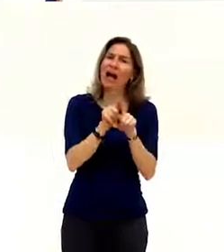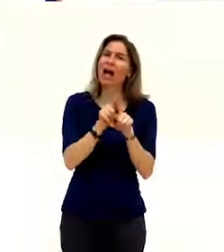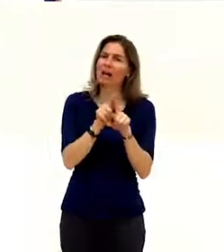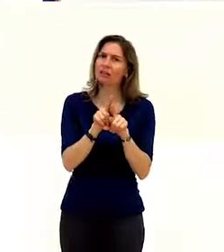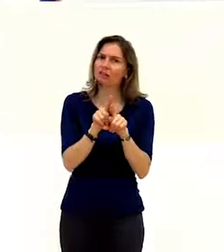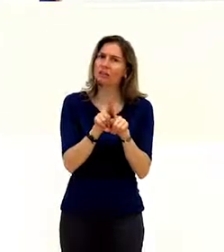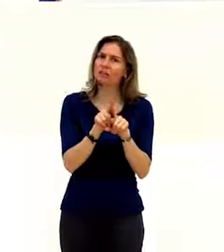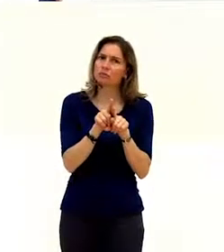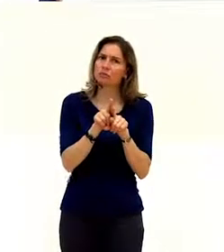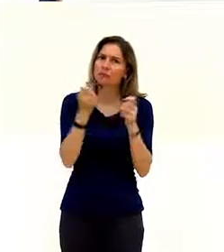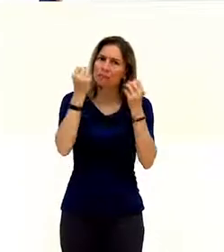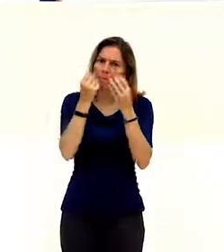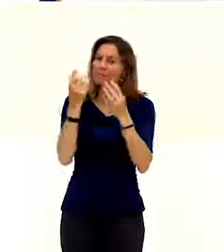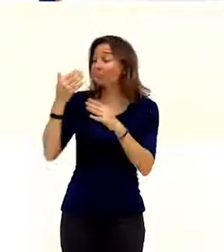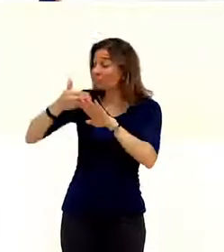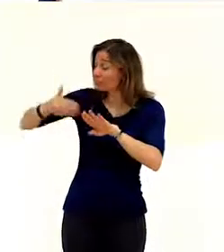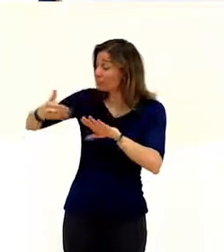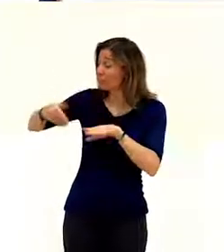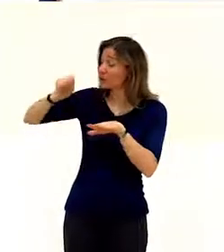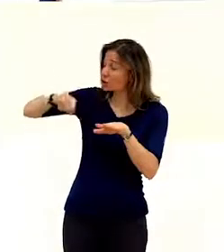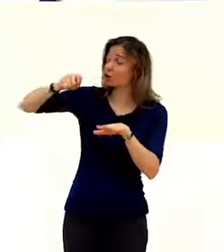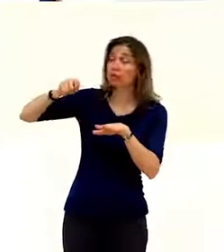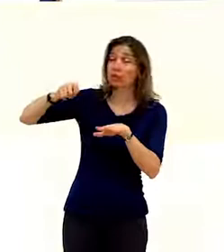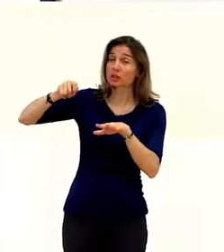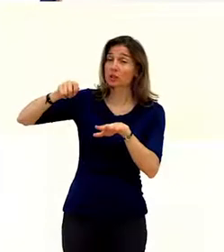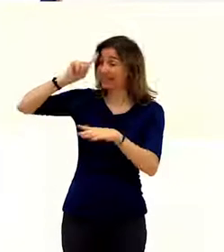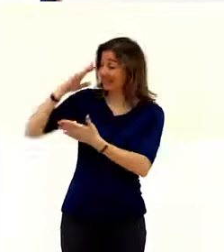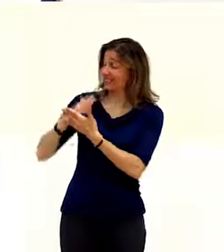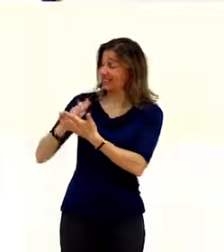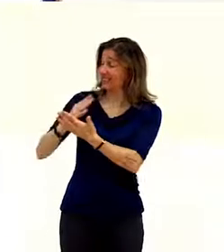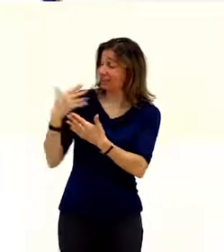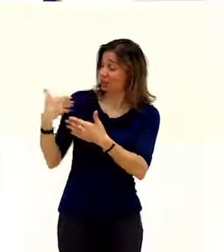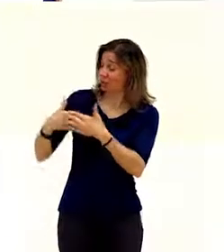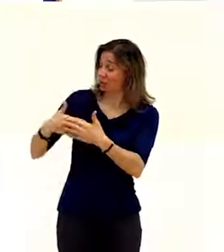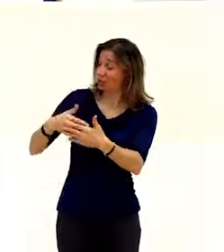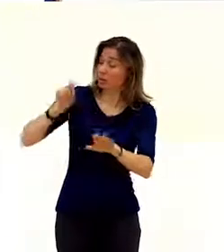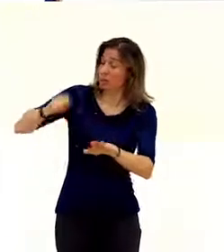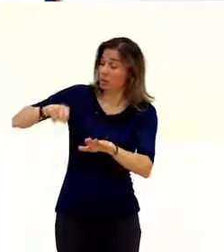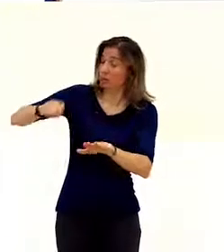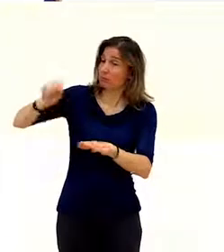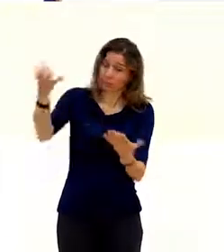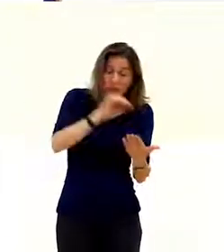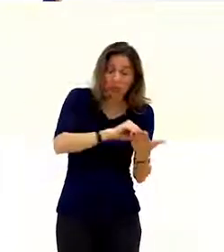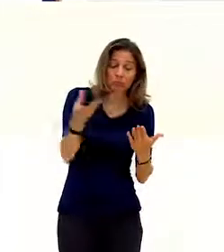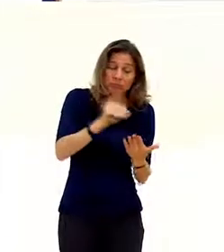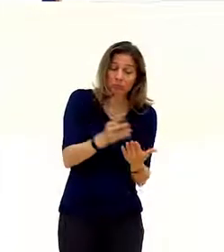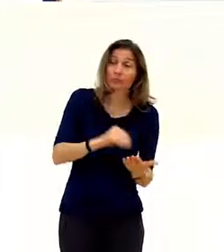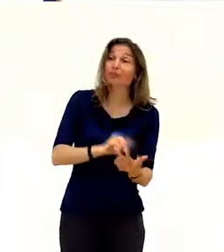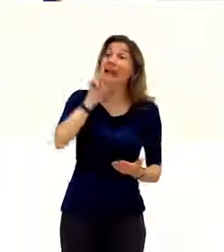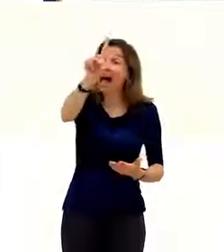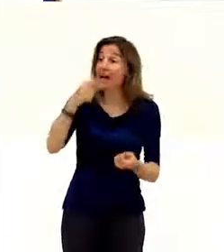justice decisions from the European Court, and also a lot of developments from the